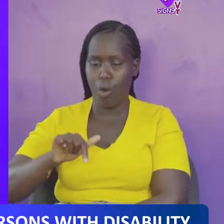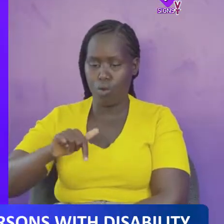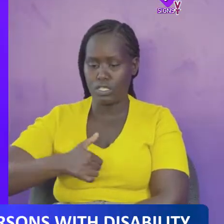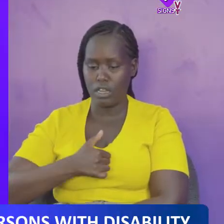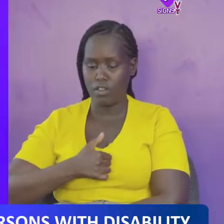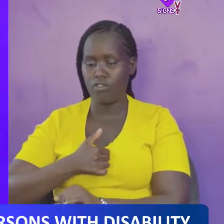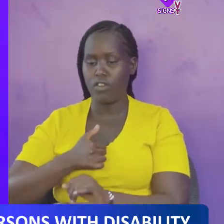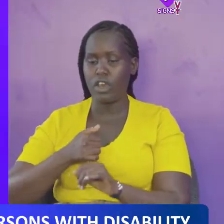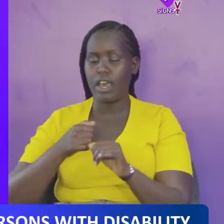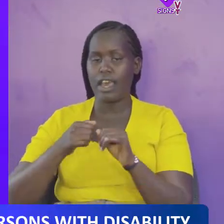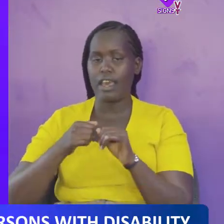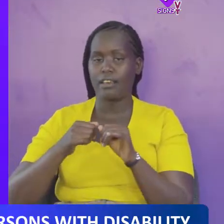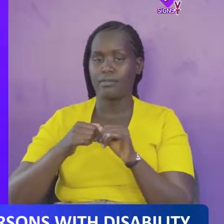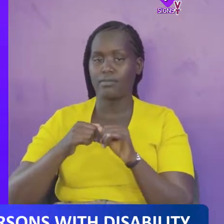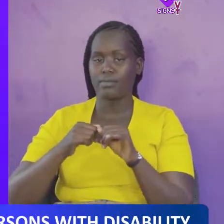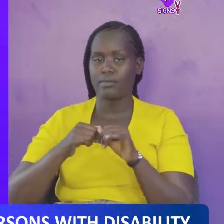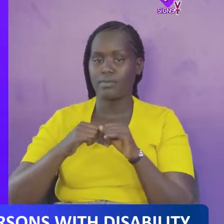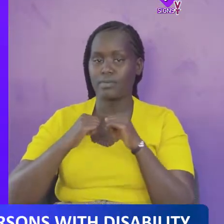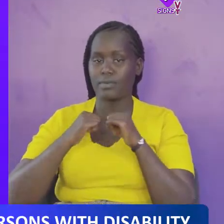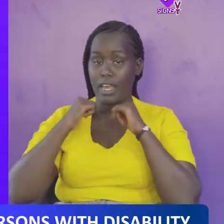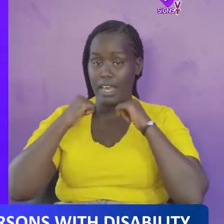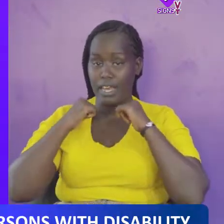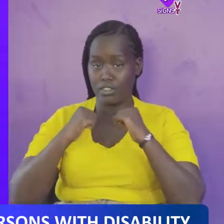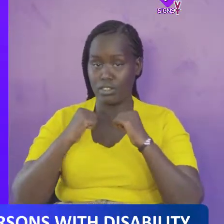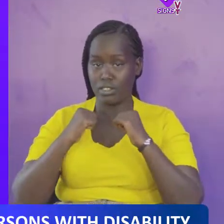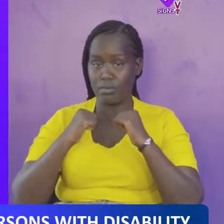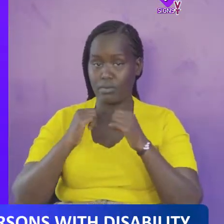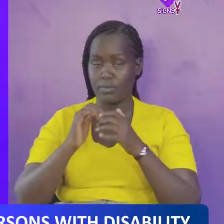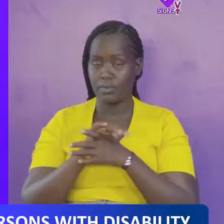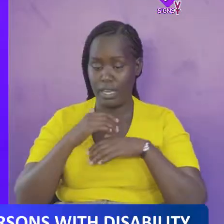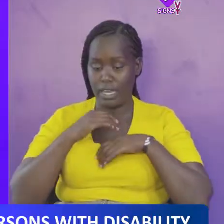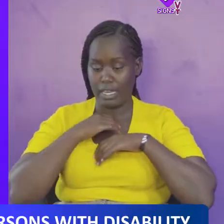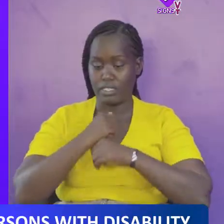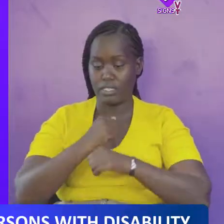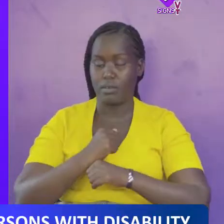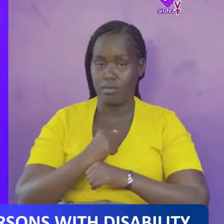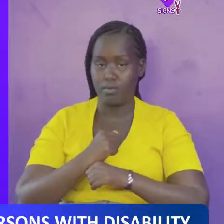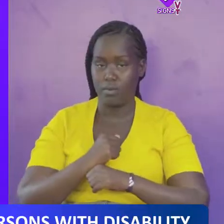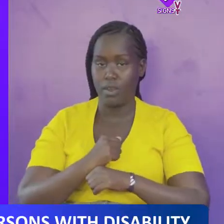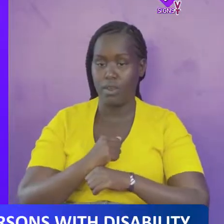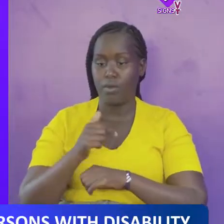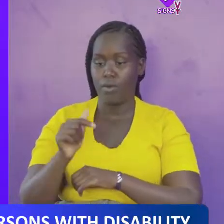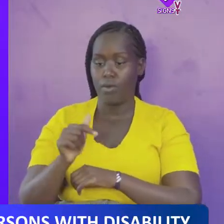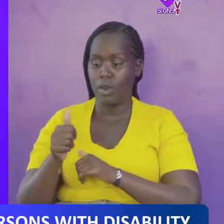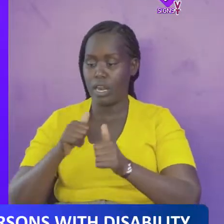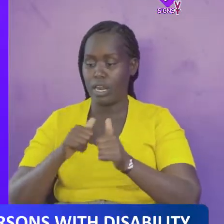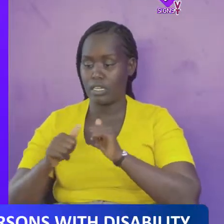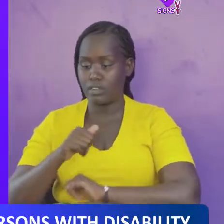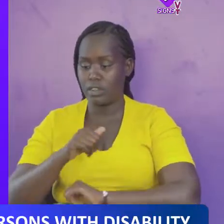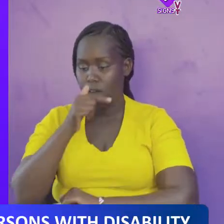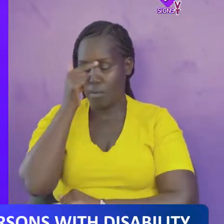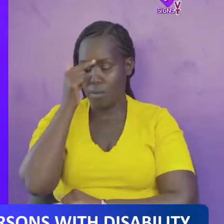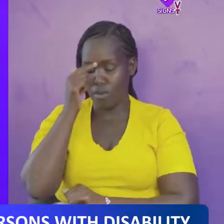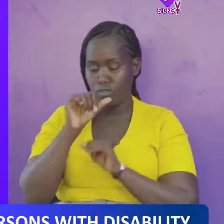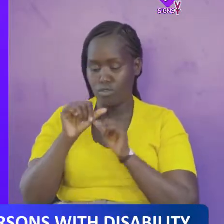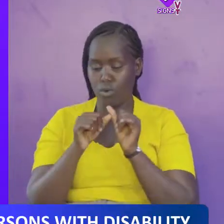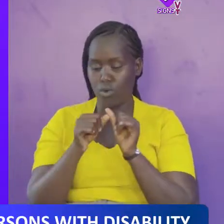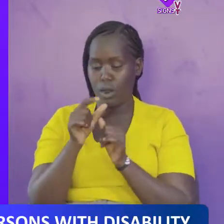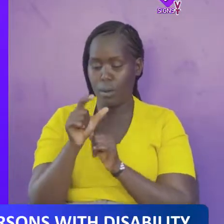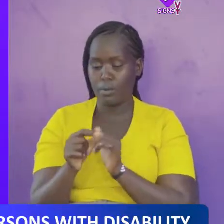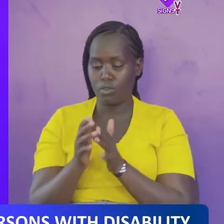discrimination. Let us include them in various activities. Because every person with